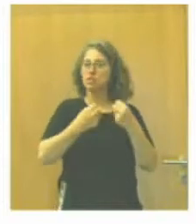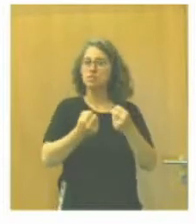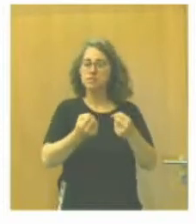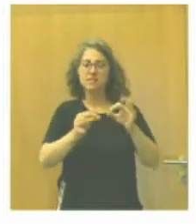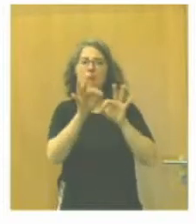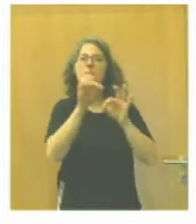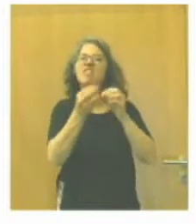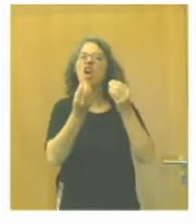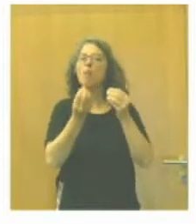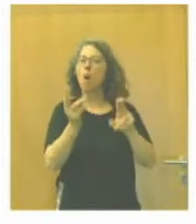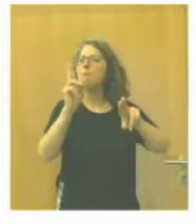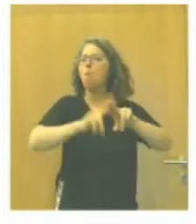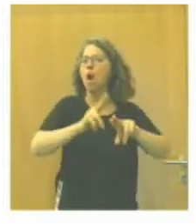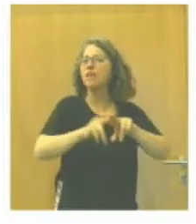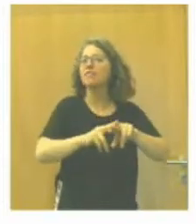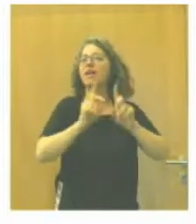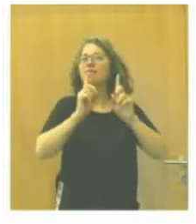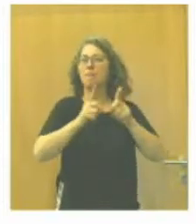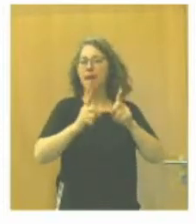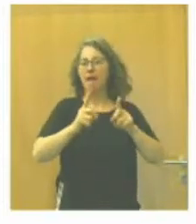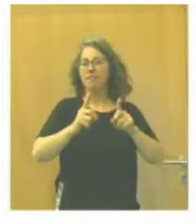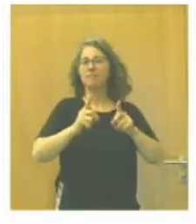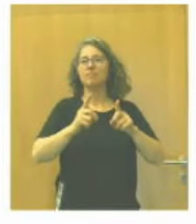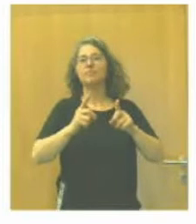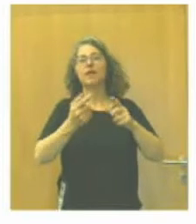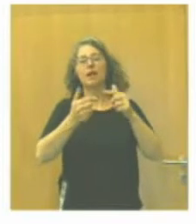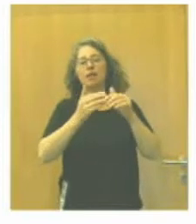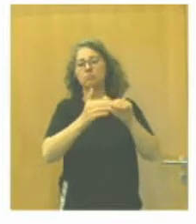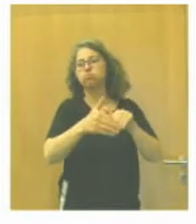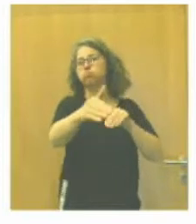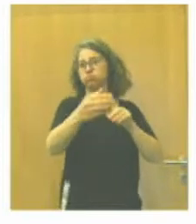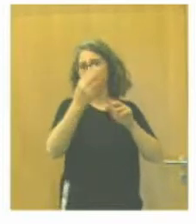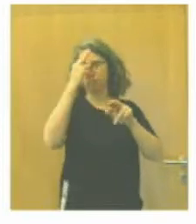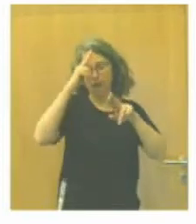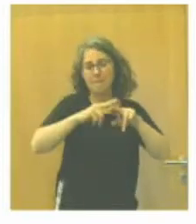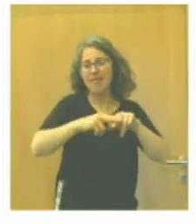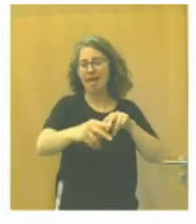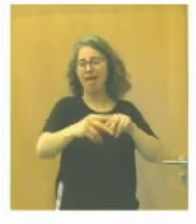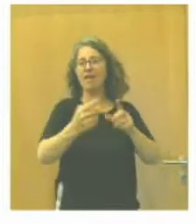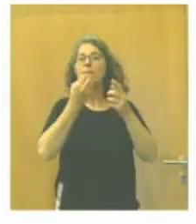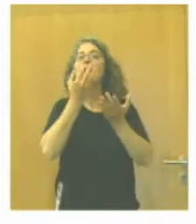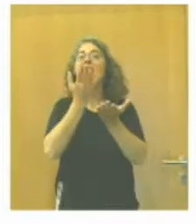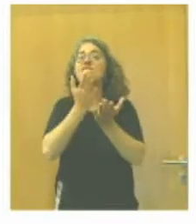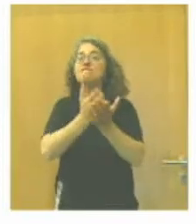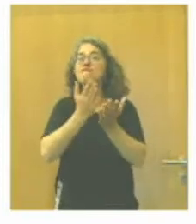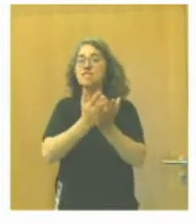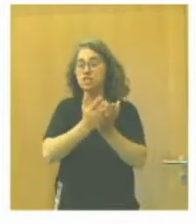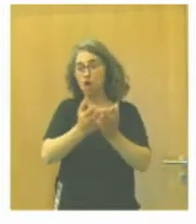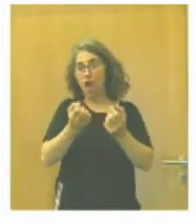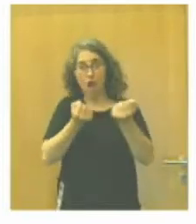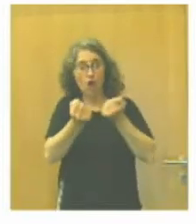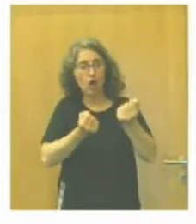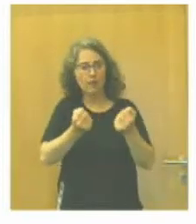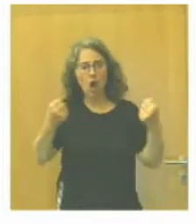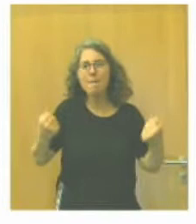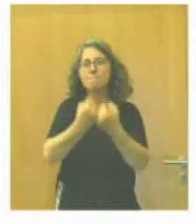death. And the economic benefits get measured as productivity impacts that are, let